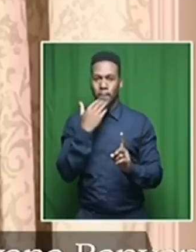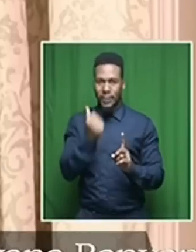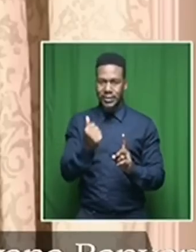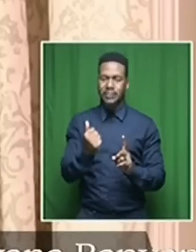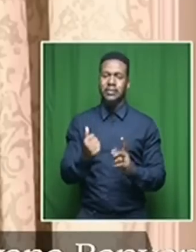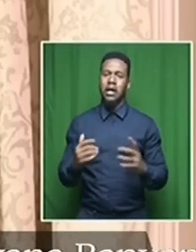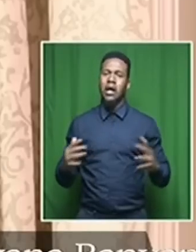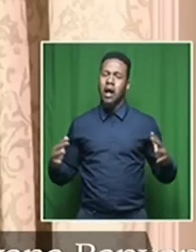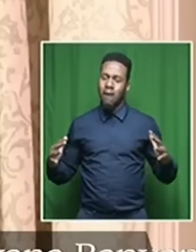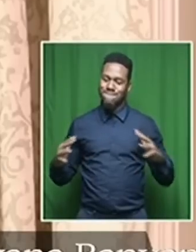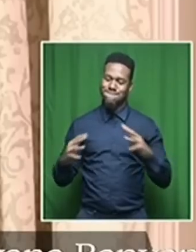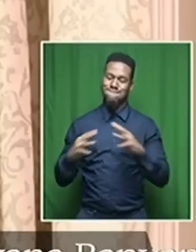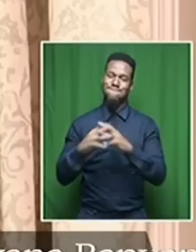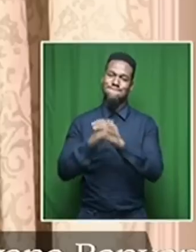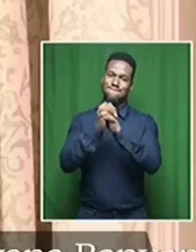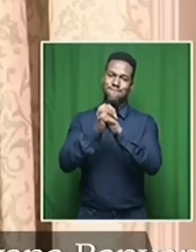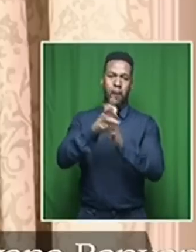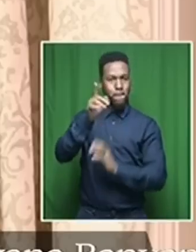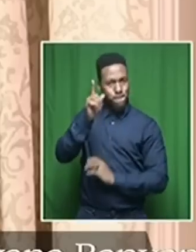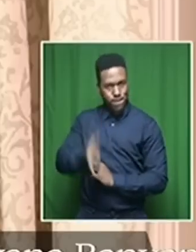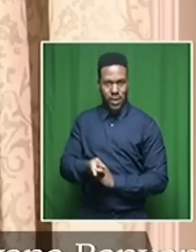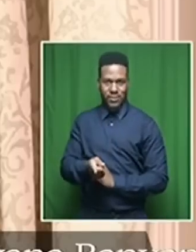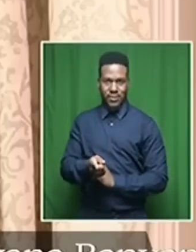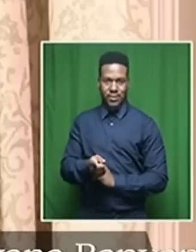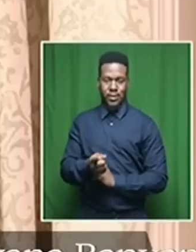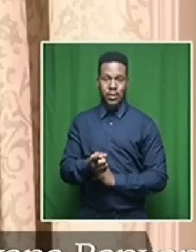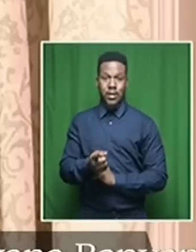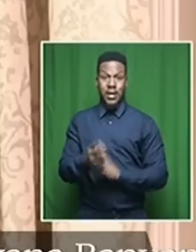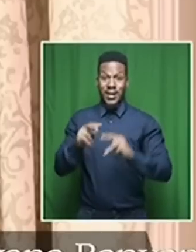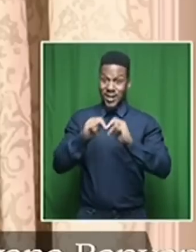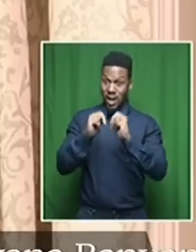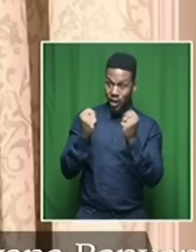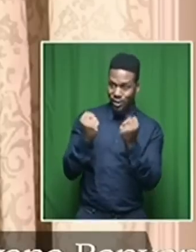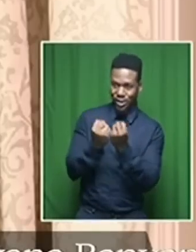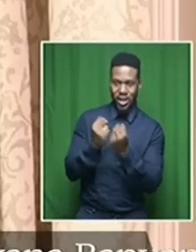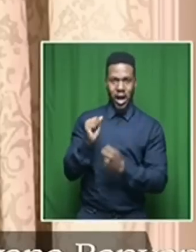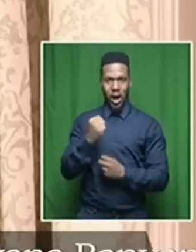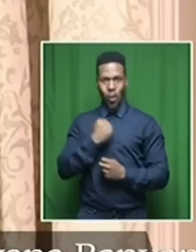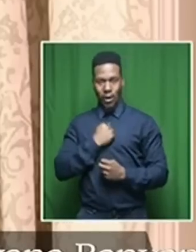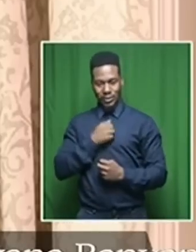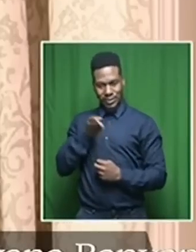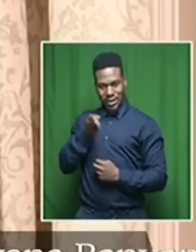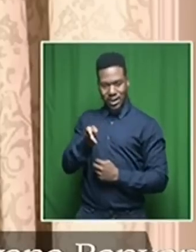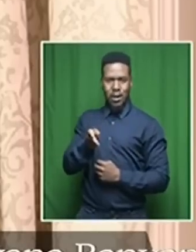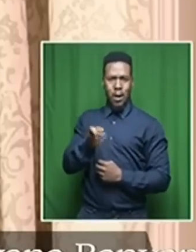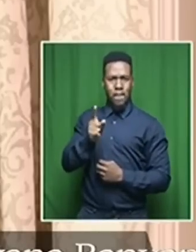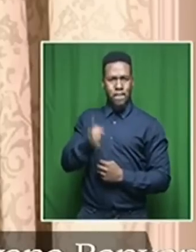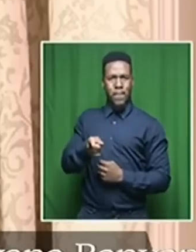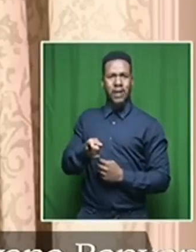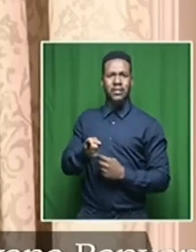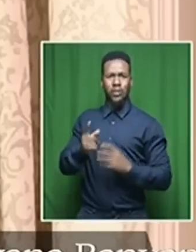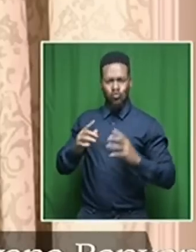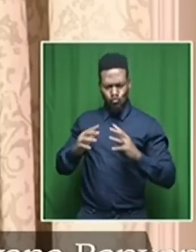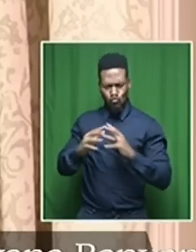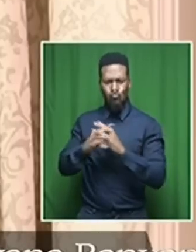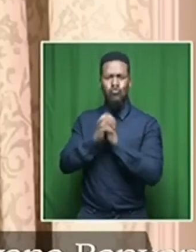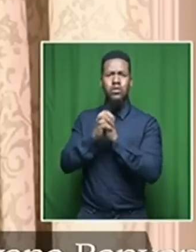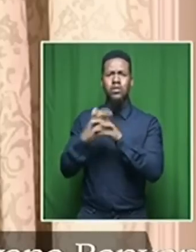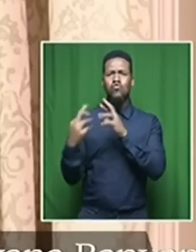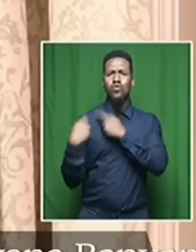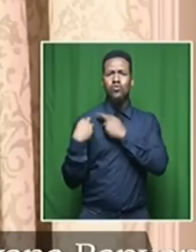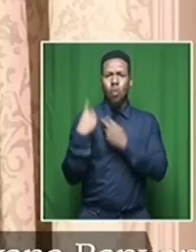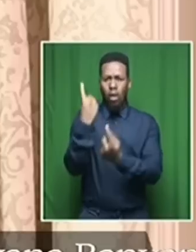together and realize a nation that unity is our